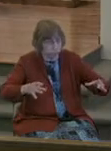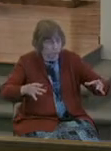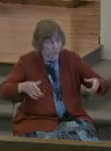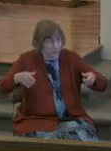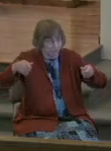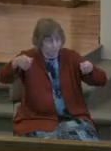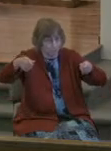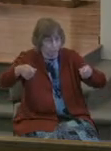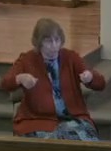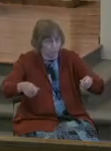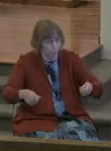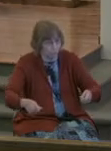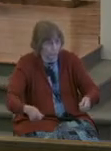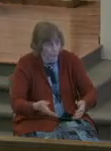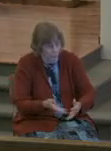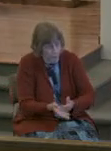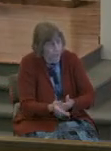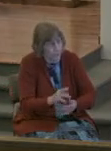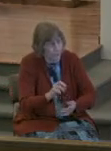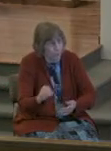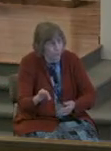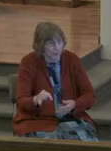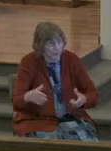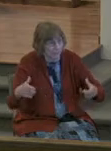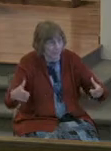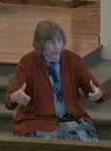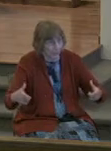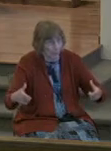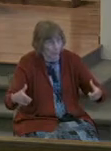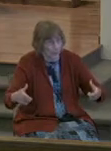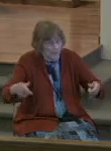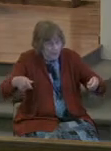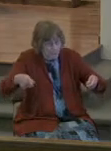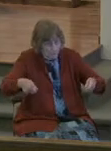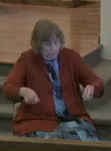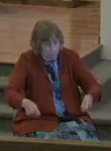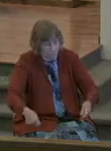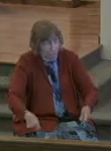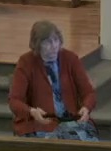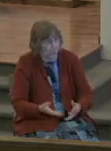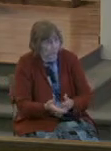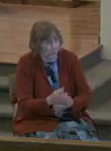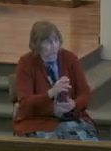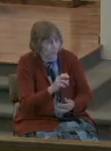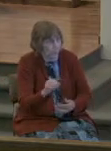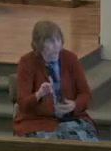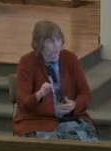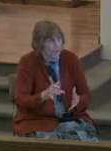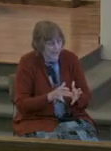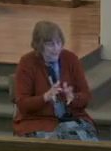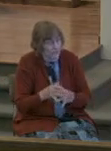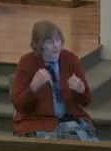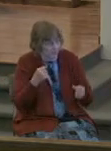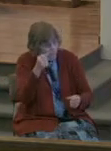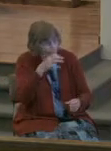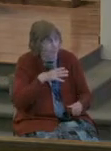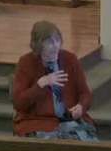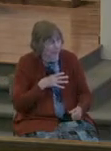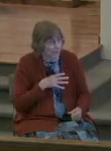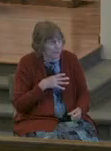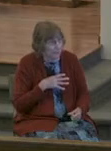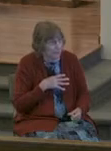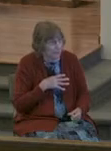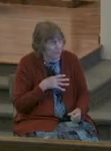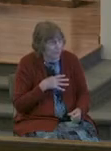right? So they had to make a big hole and then lower that man down to Jesus. And Jesus healed him. And